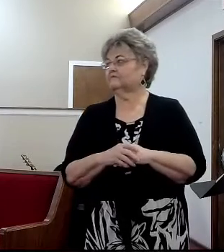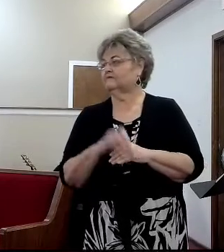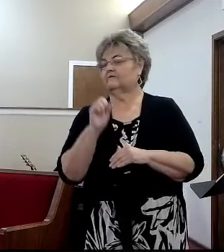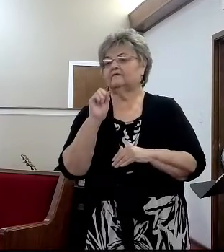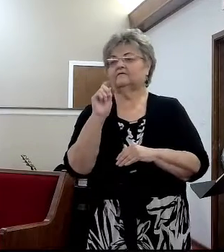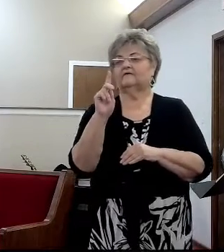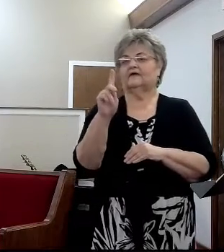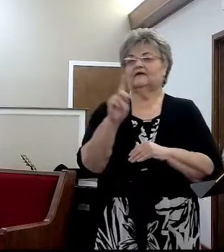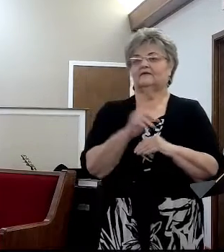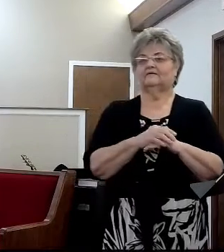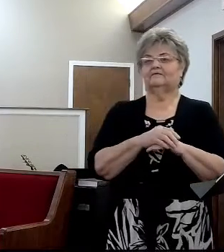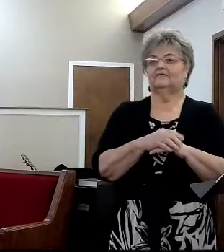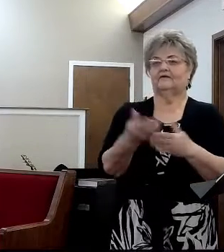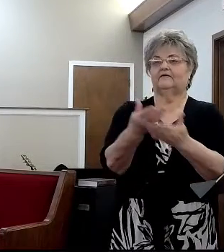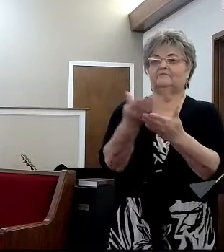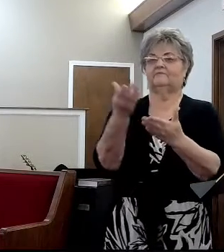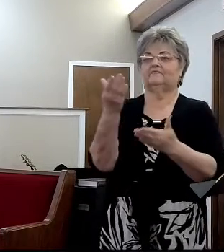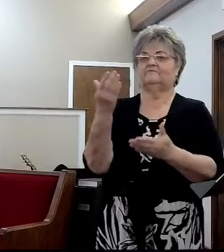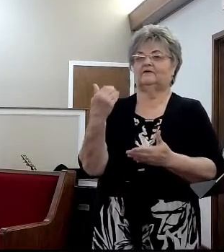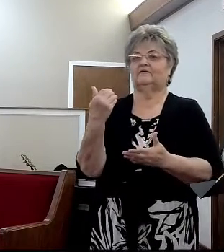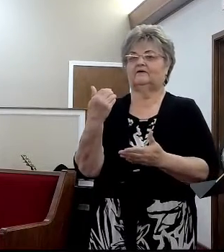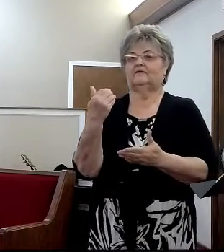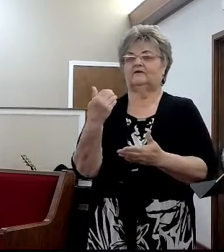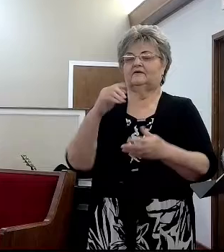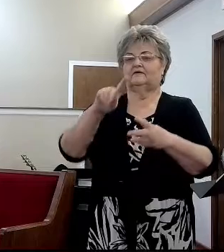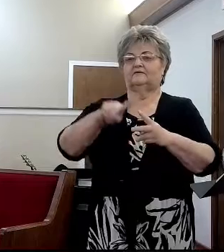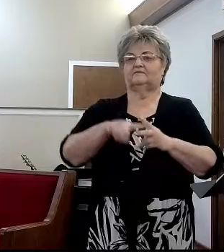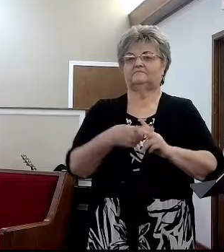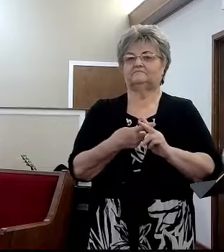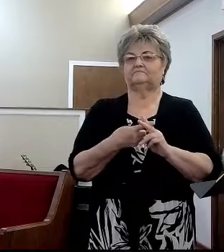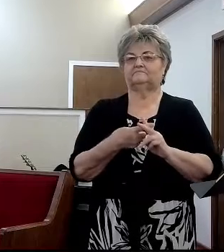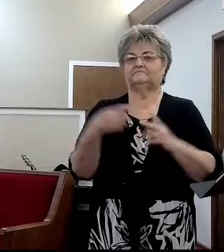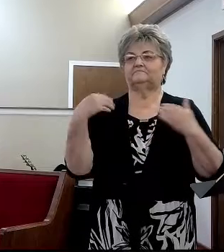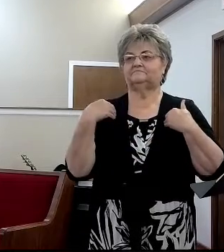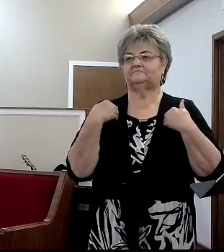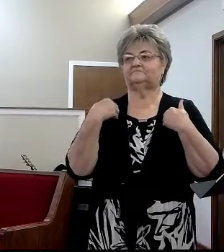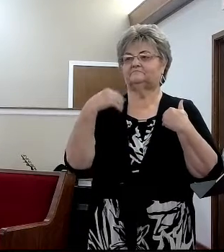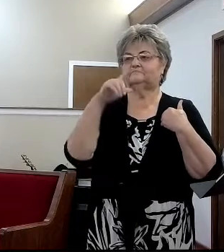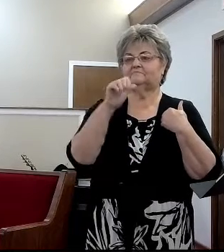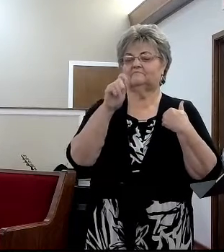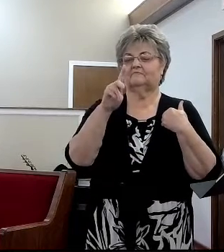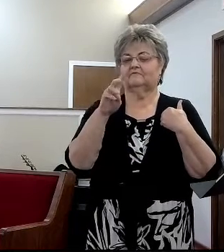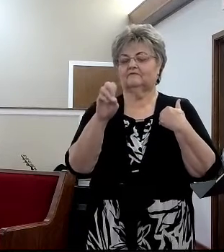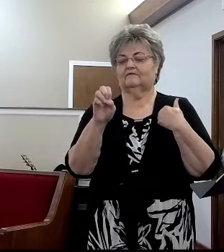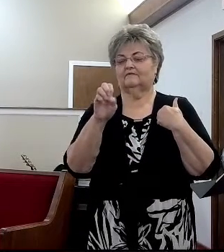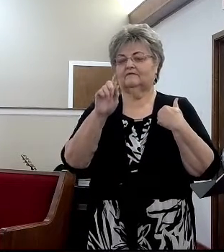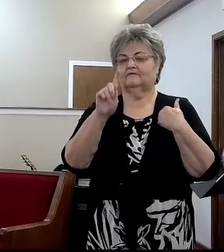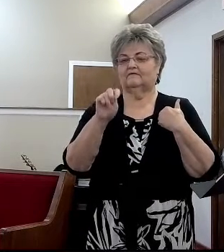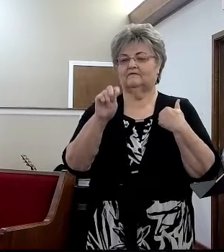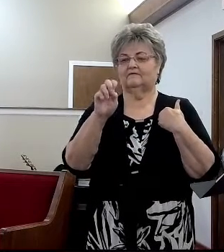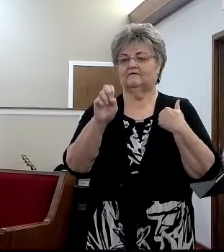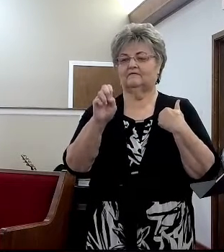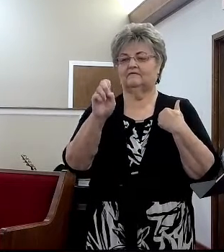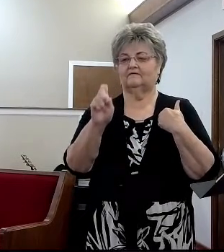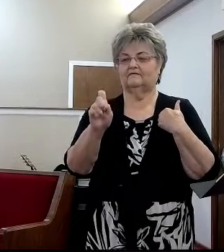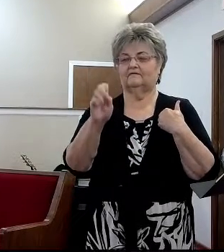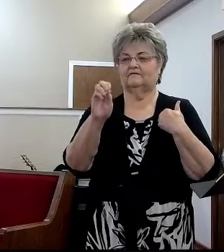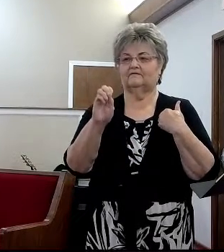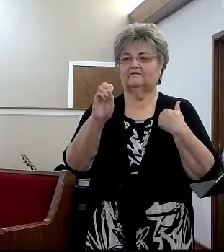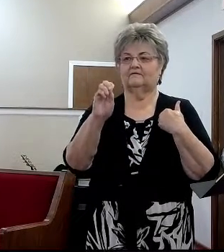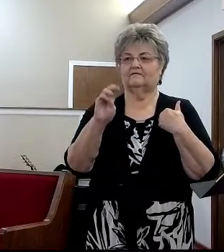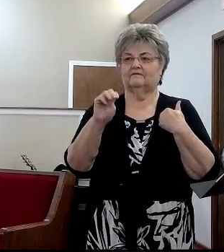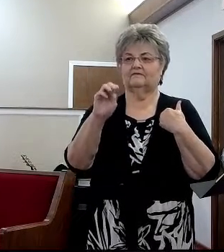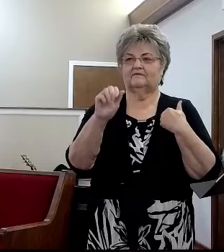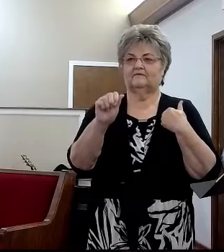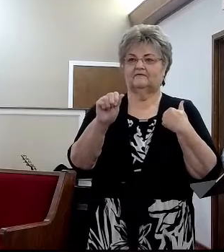All right. Before I kick it off, we do have Lake Texoma Baptist Youth Camp with us, so we want to say welcome to all those that